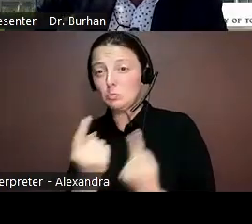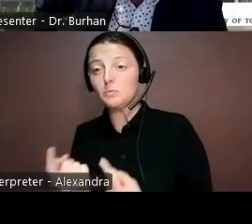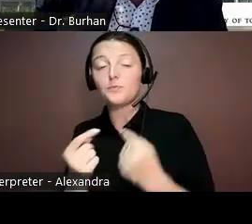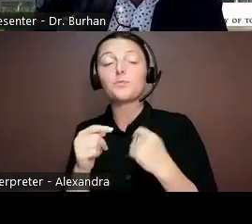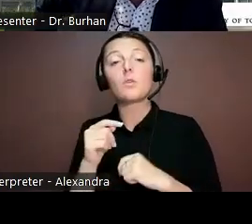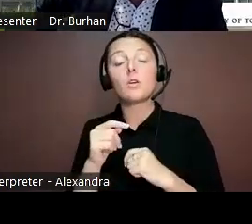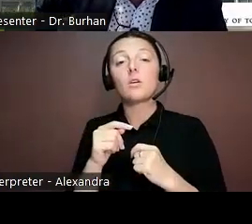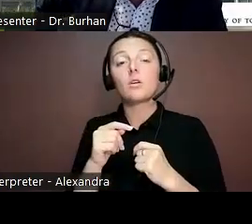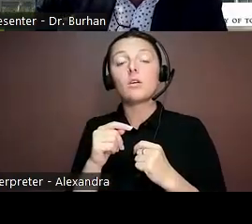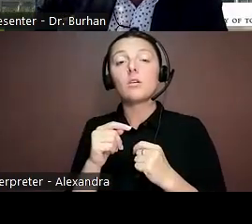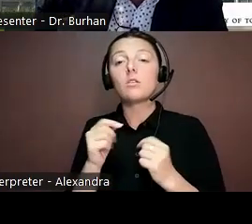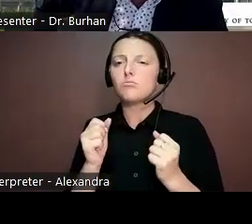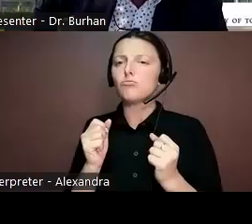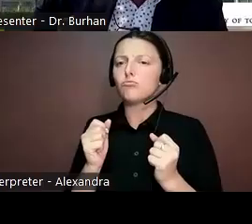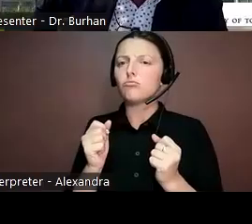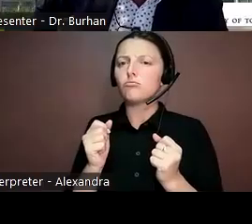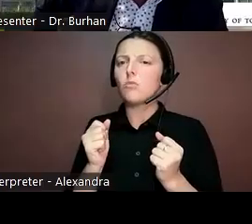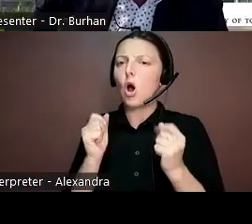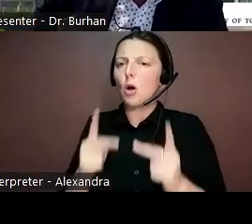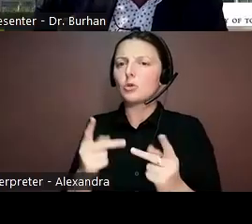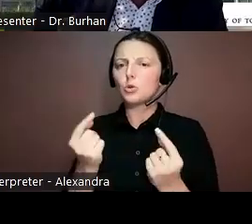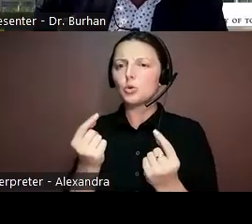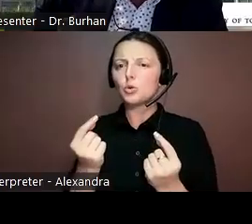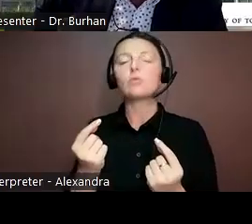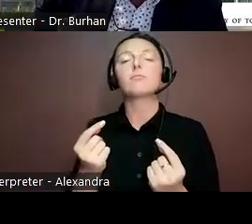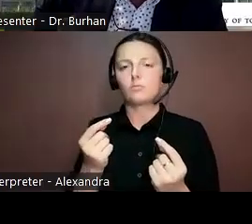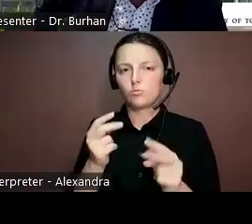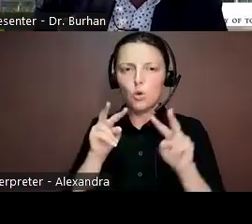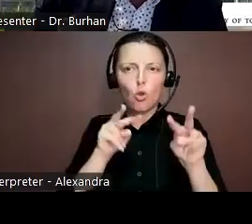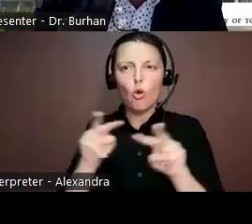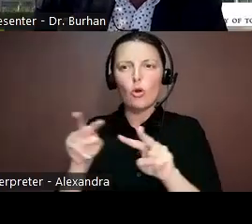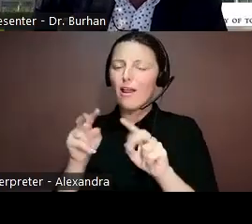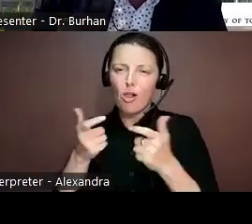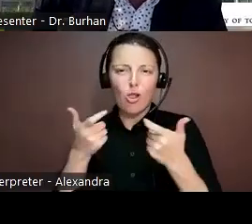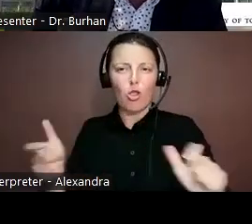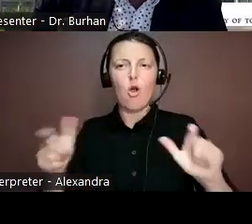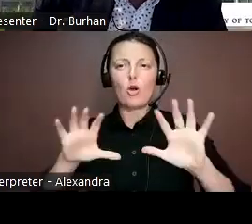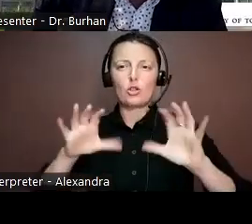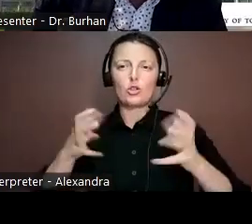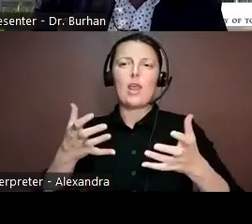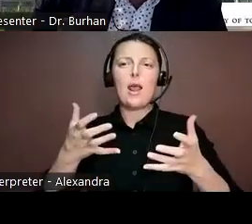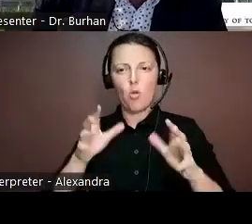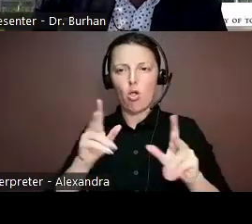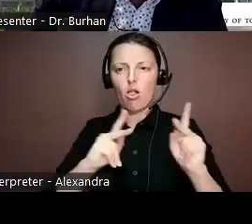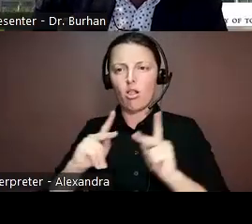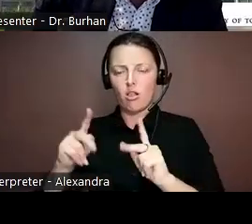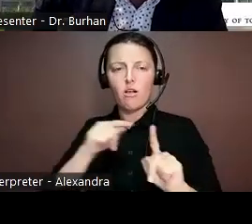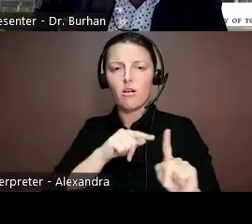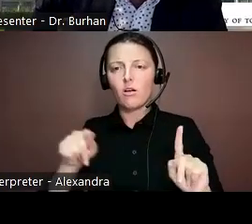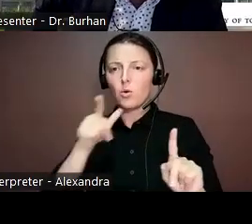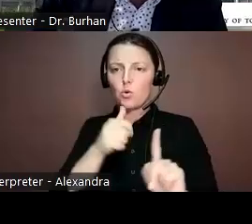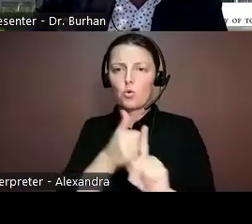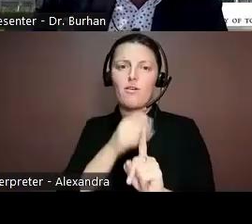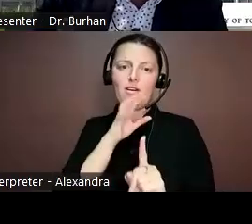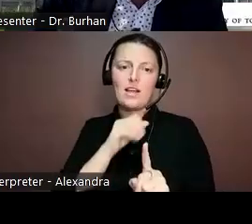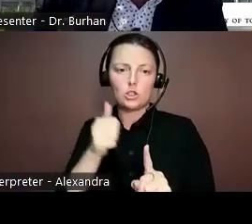large sample of people who are aging, look at all kind of factors. So one of my colleagues in McGill, Dr.